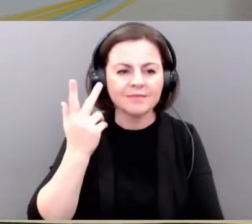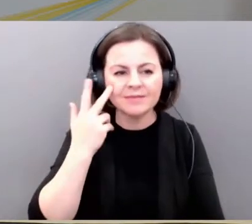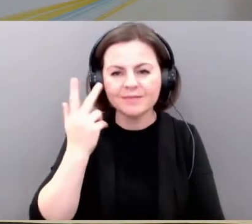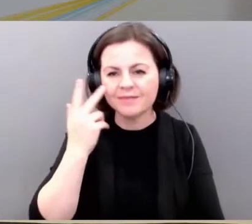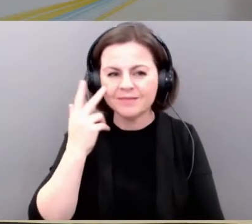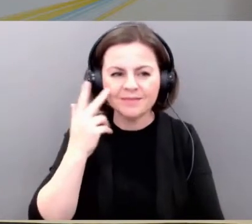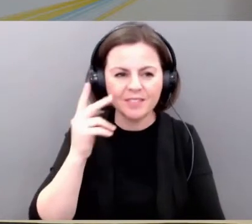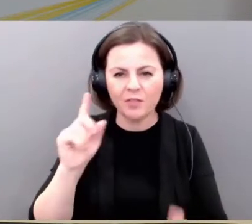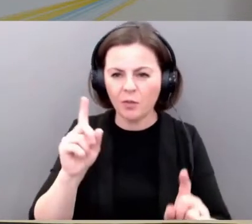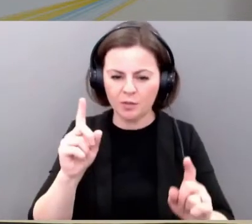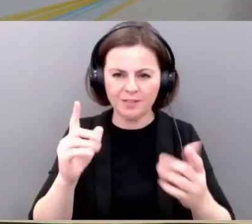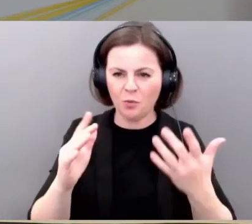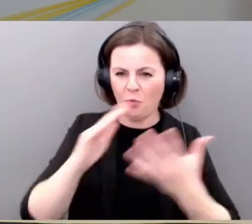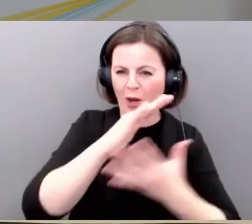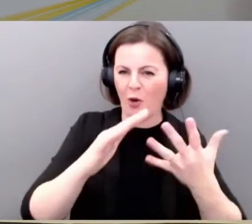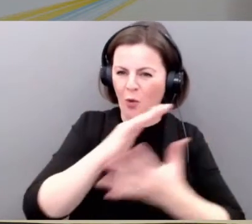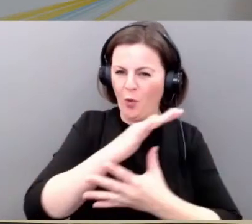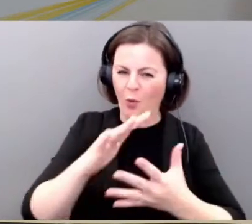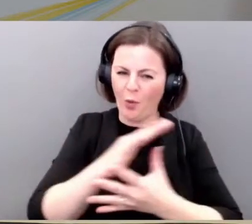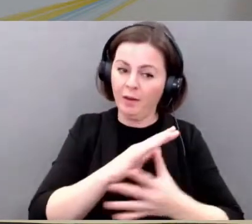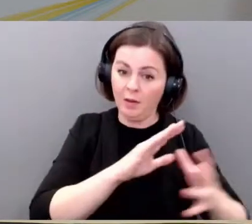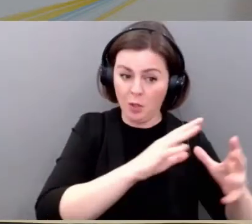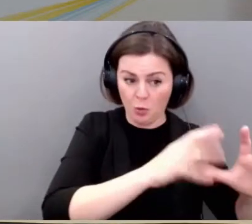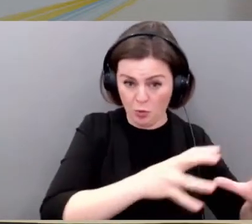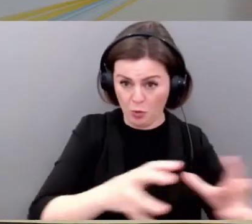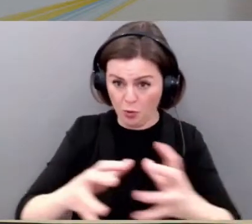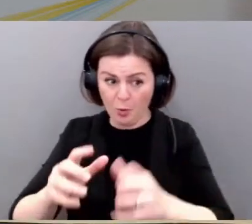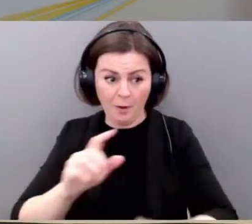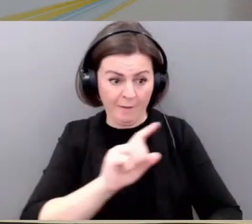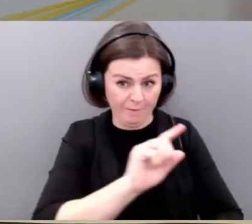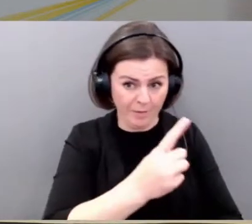I fit in the priority groups. But